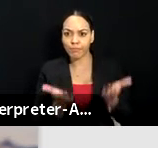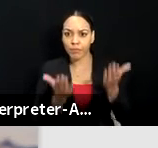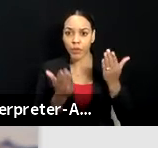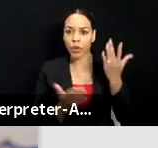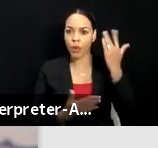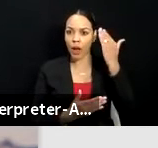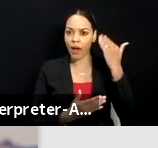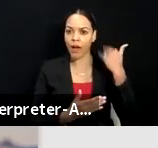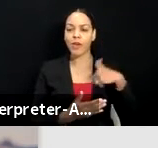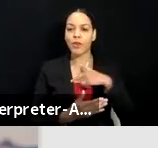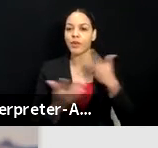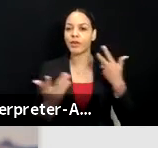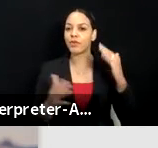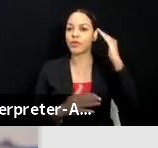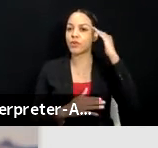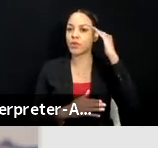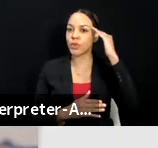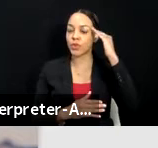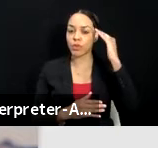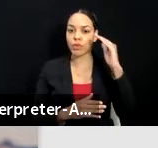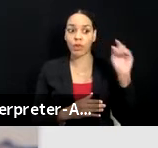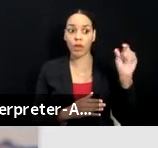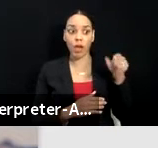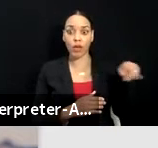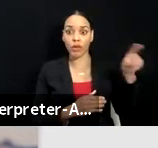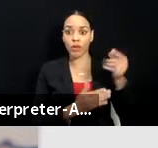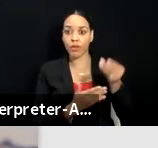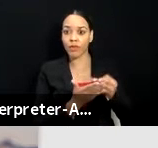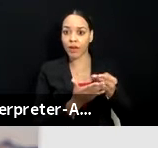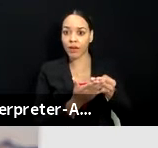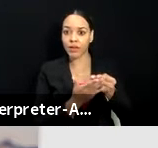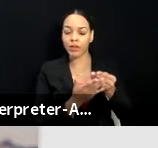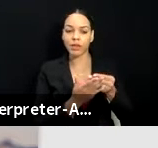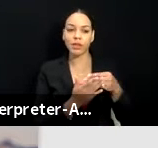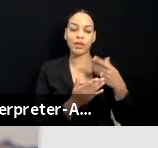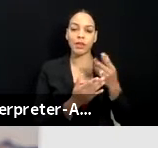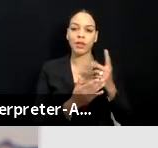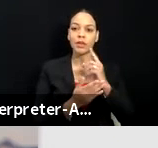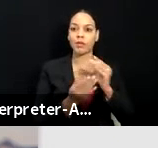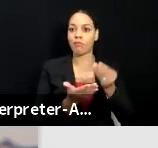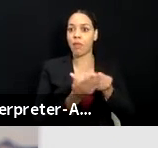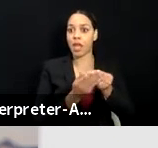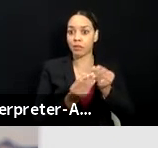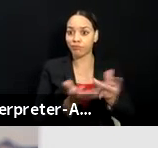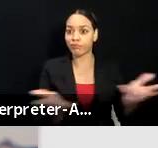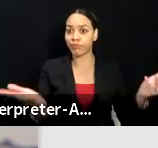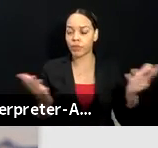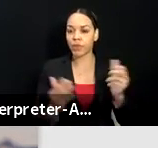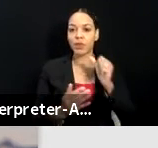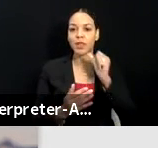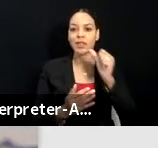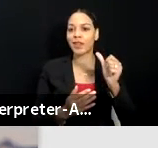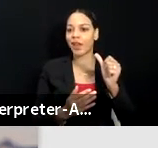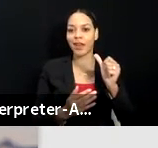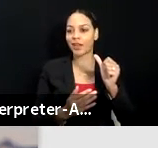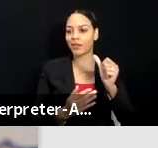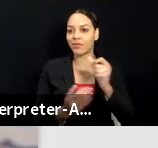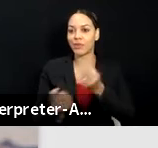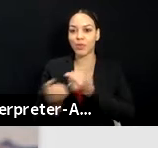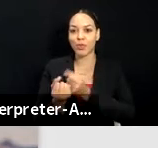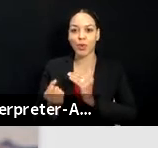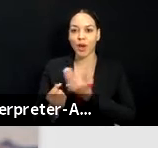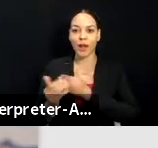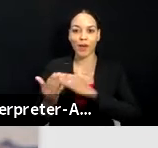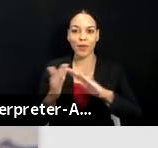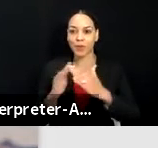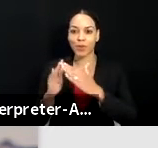that the other funds, relief funds that were being distributed, were not going to reach our communities. They were not going to